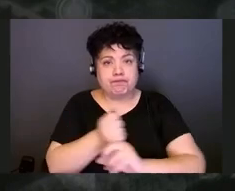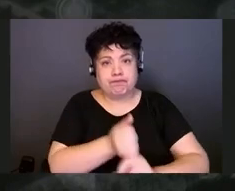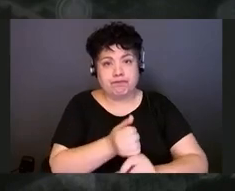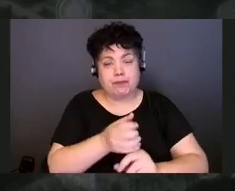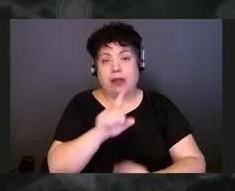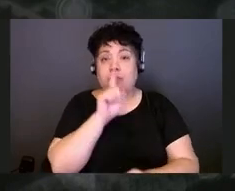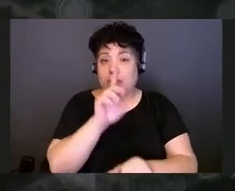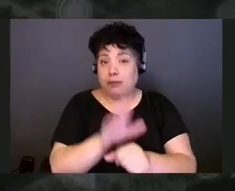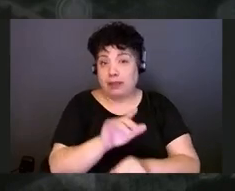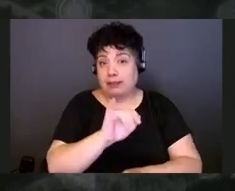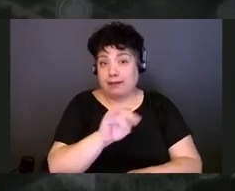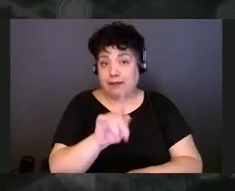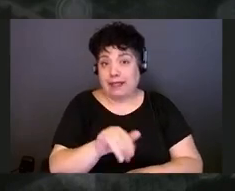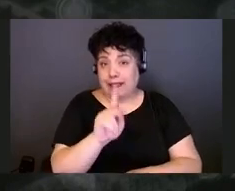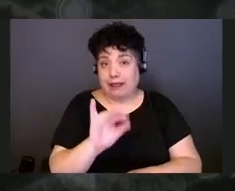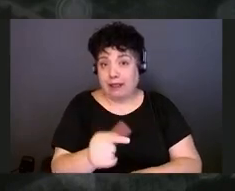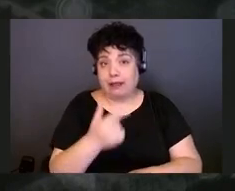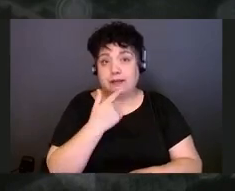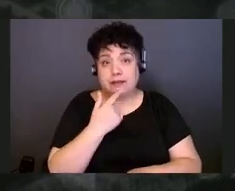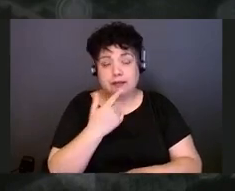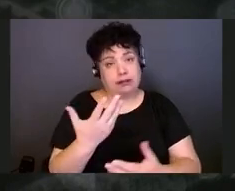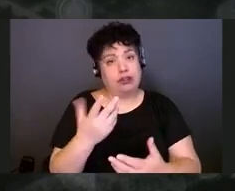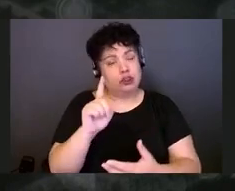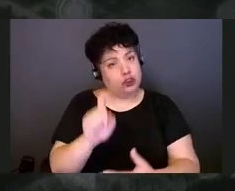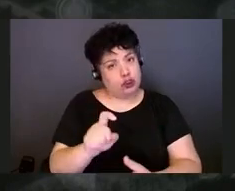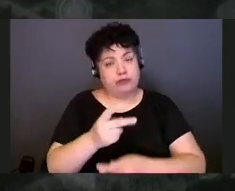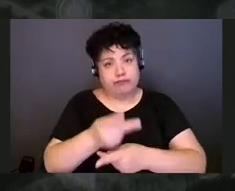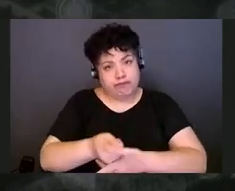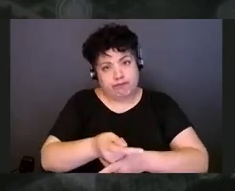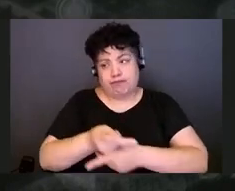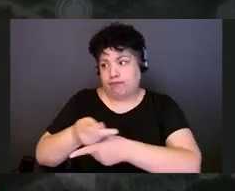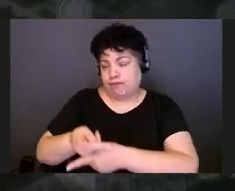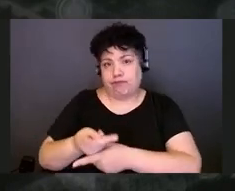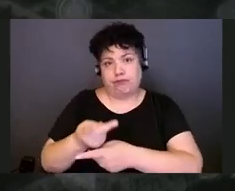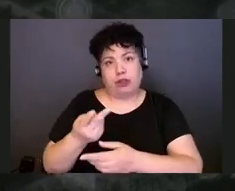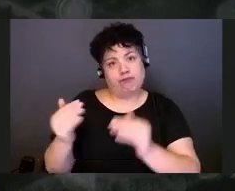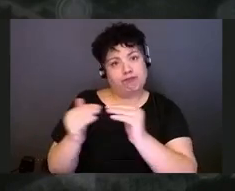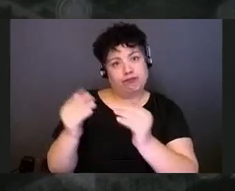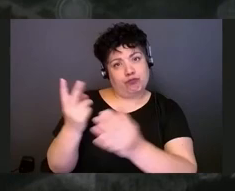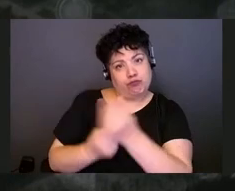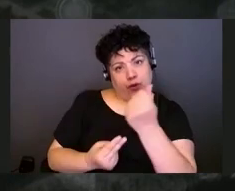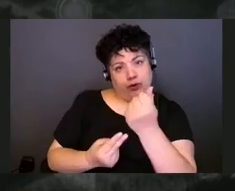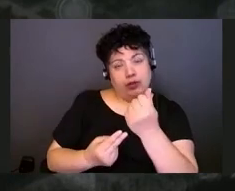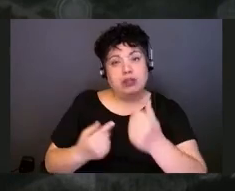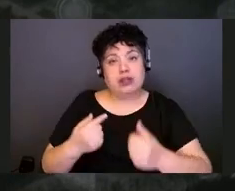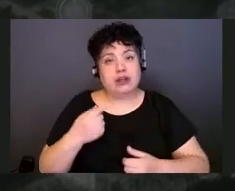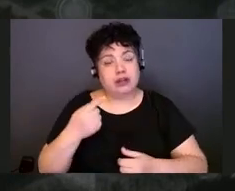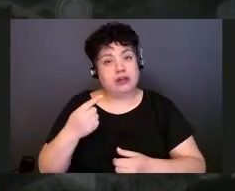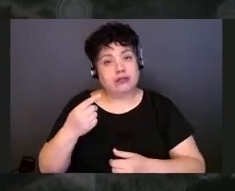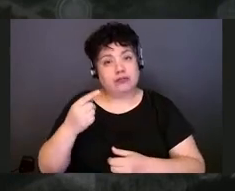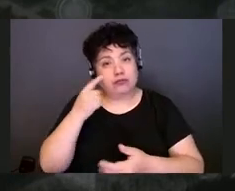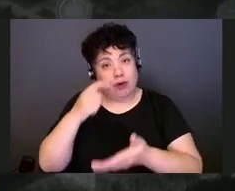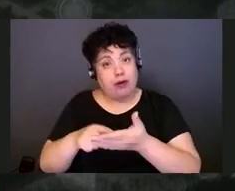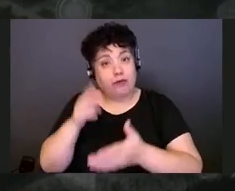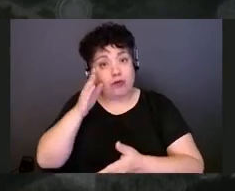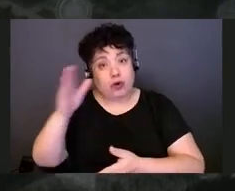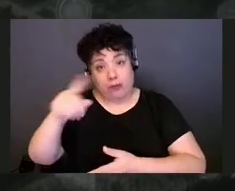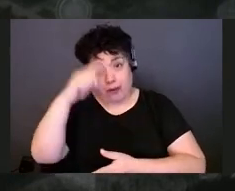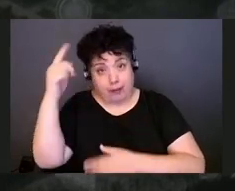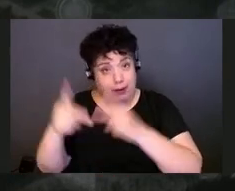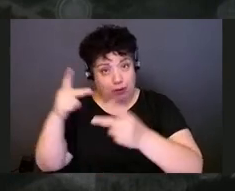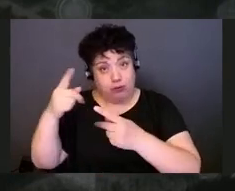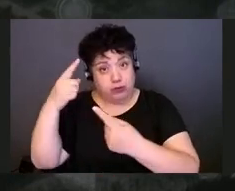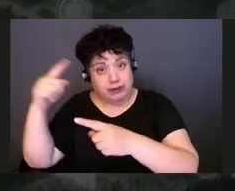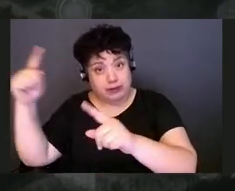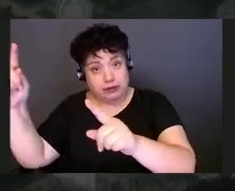calls a notion of mutual care. And I recognize that a future for Black peoples is not possible without